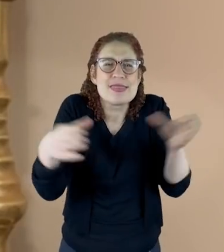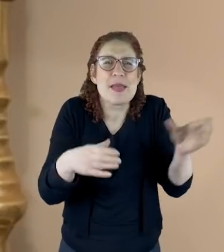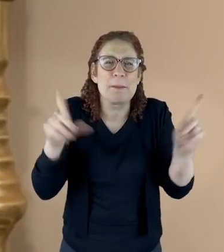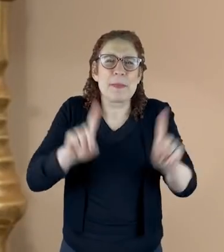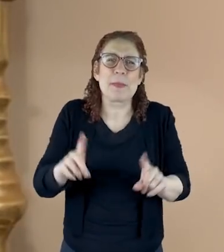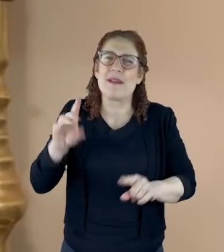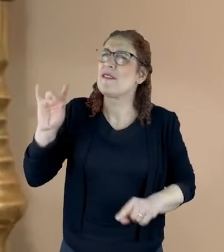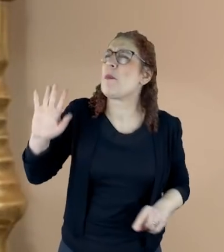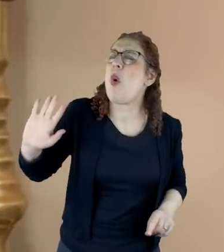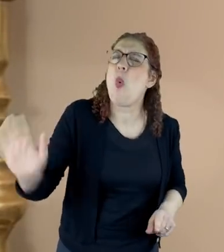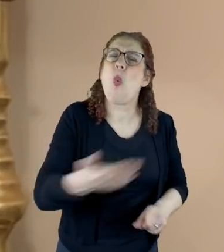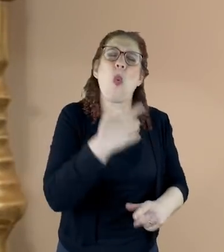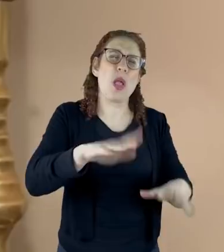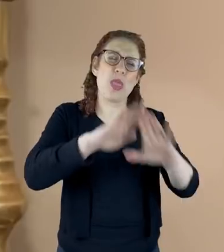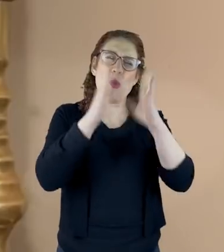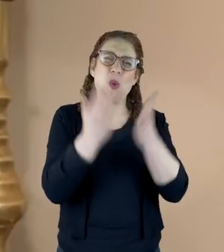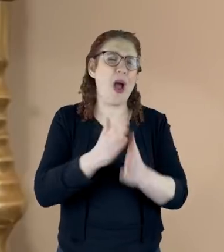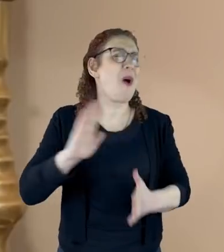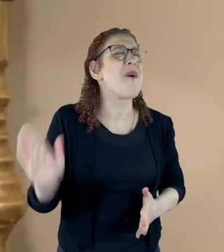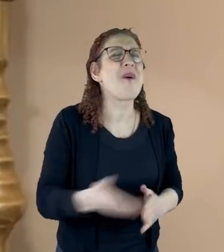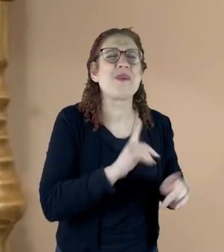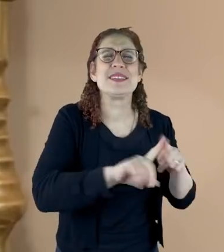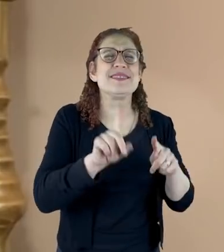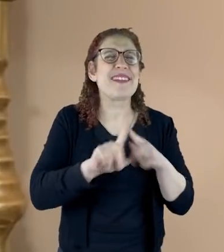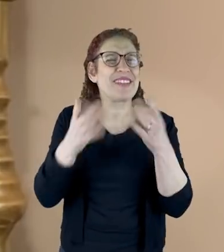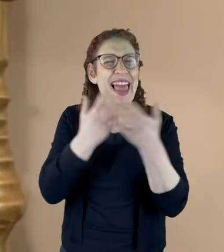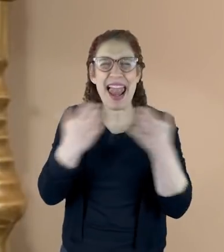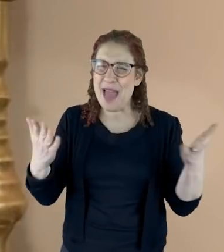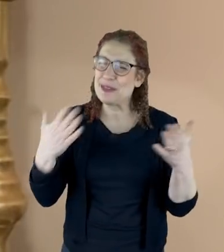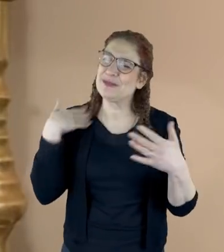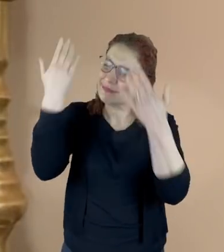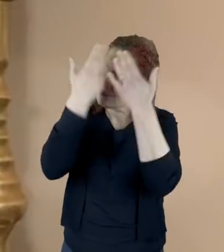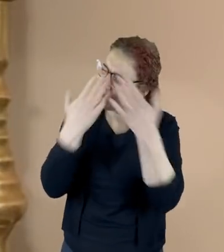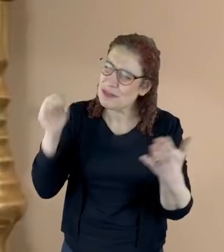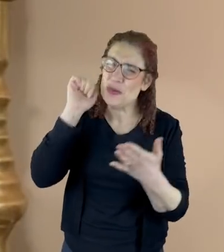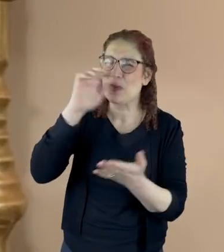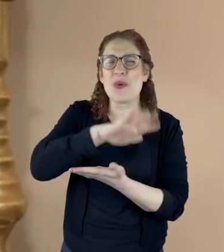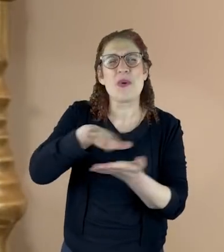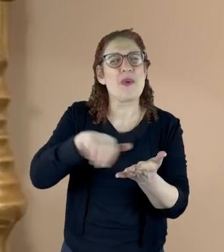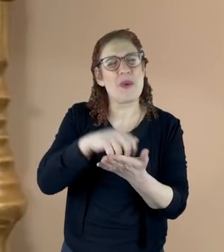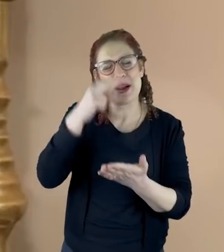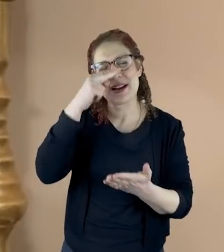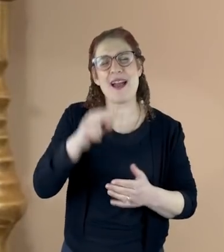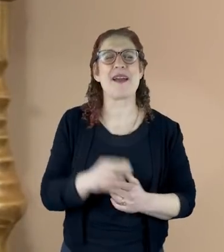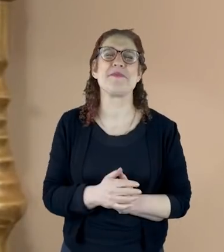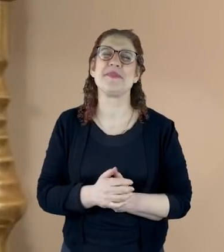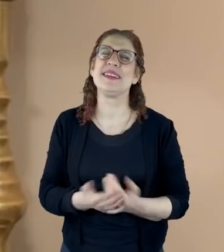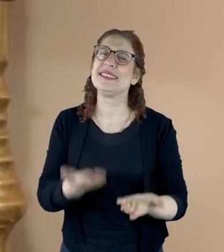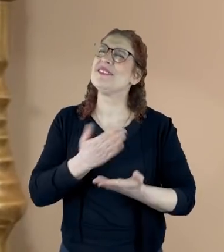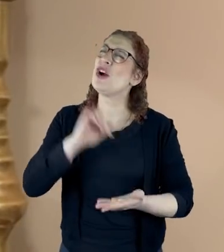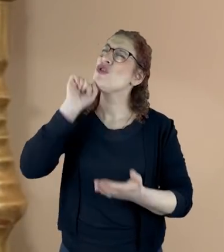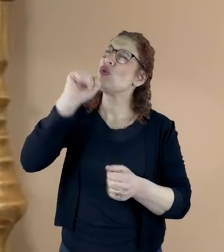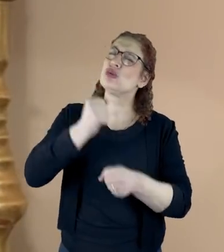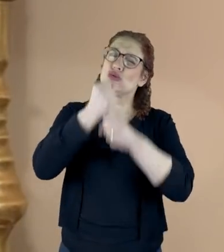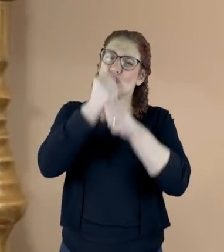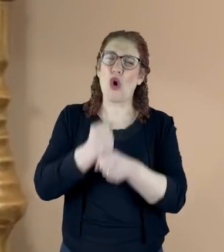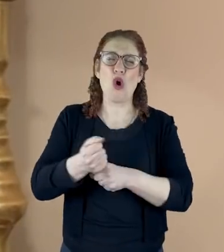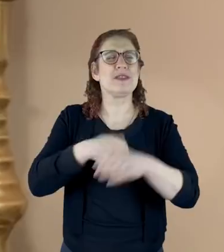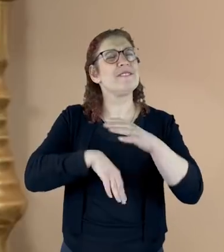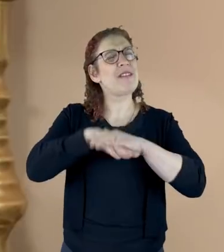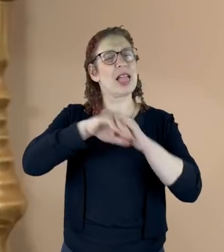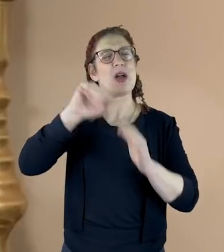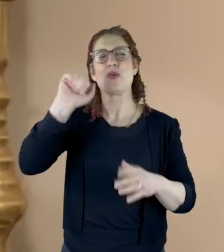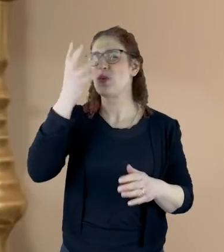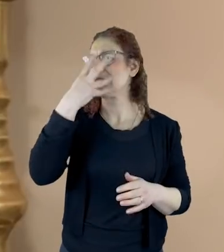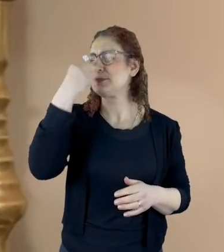from every nation and every tongue to praise your holy name. Fill your Church with your Holy Spirit,